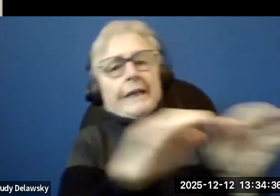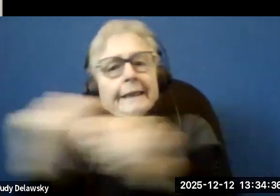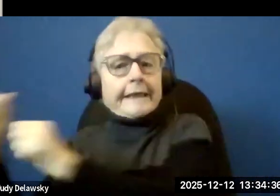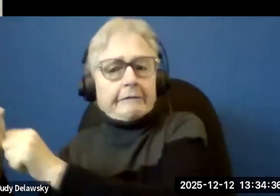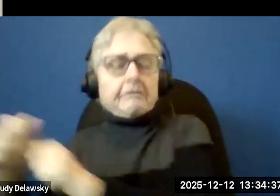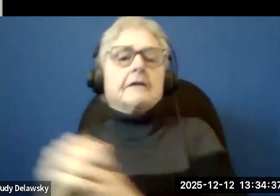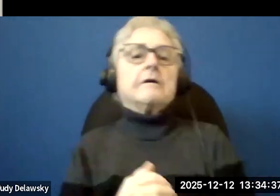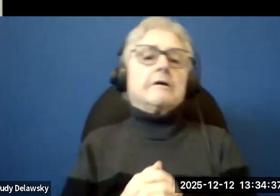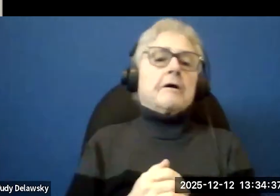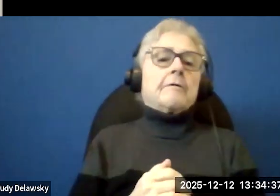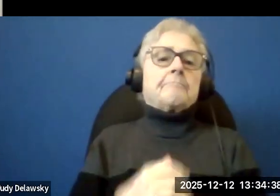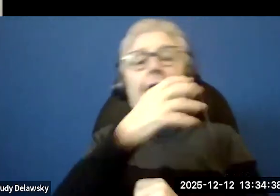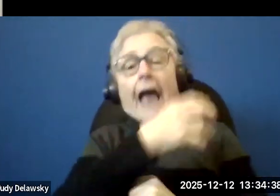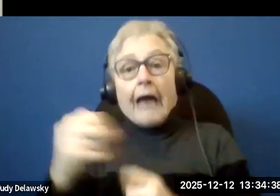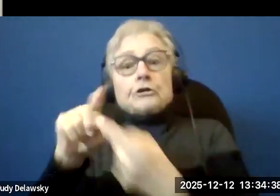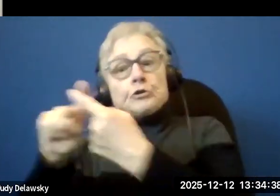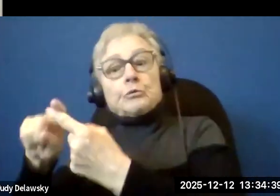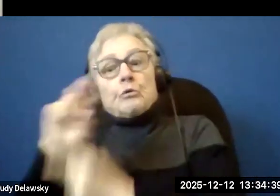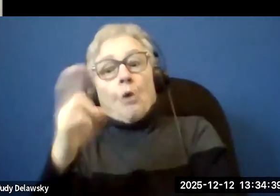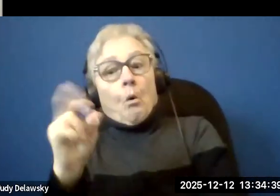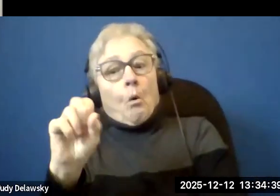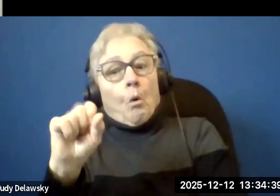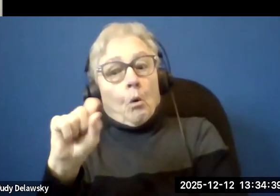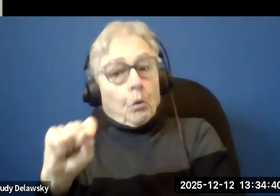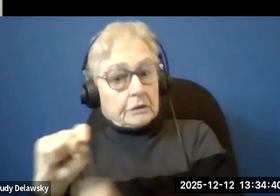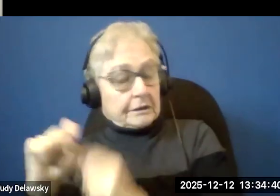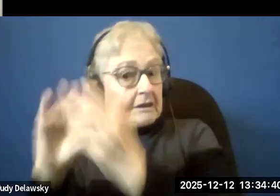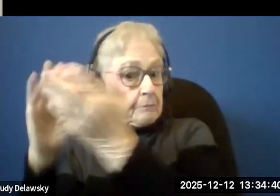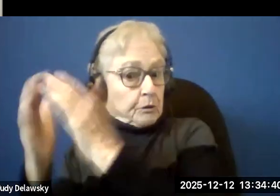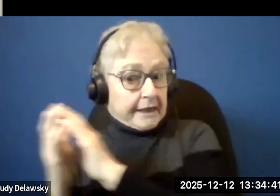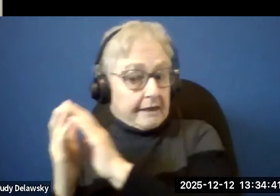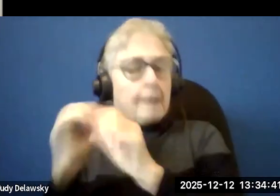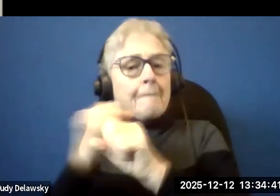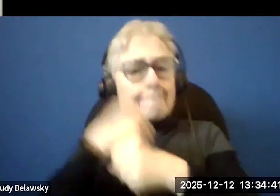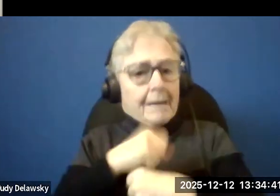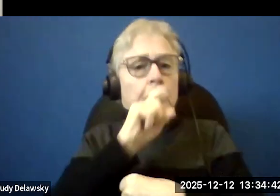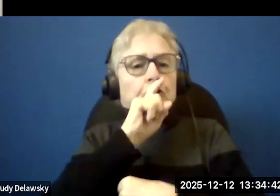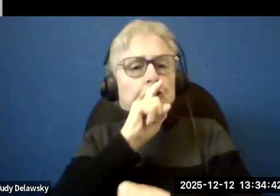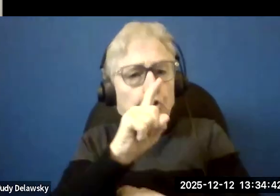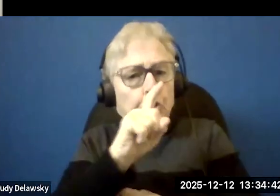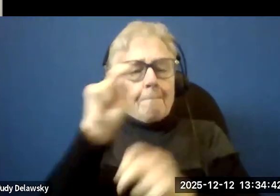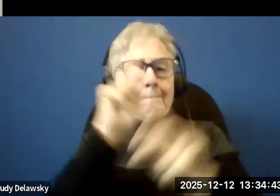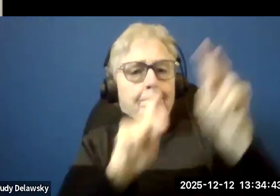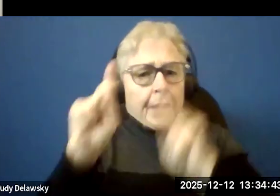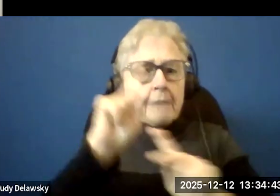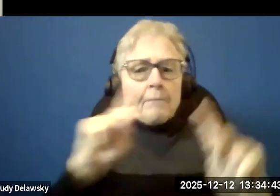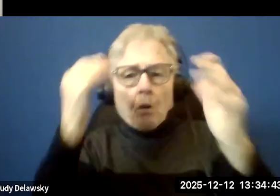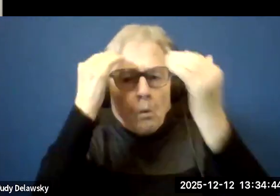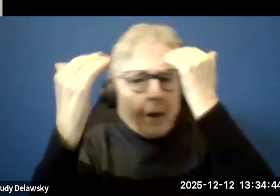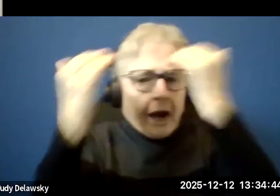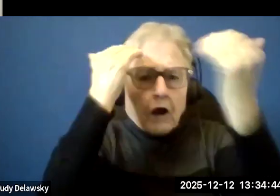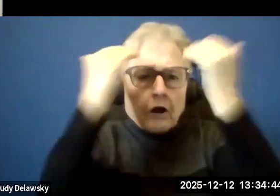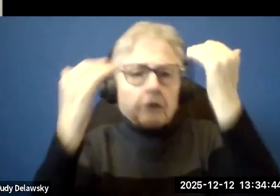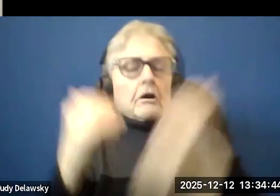host community. As I'm sure that many people are aware, you know, transportation,